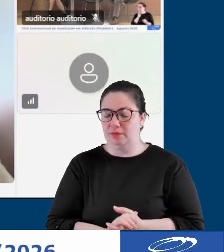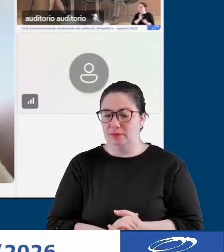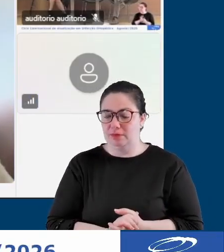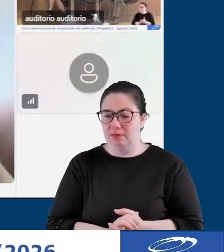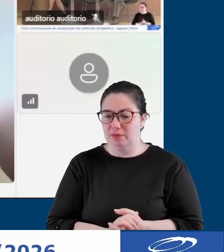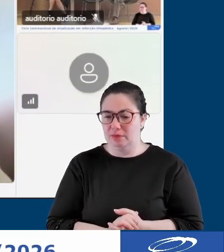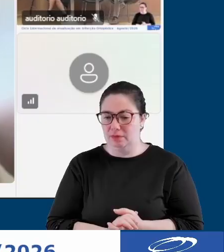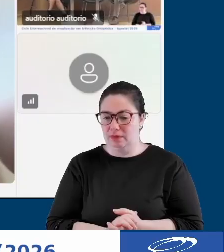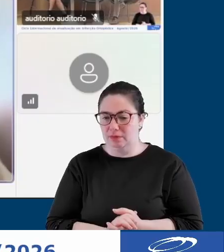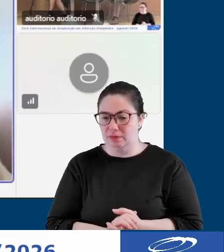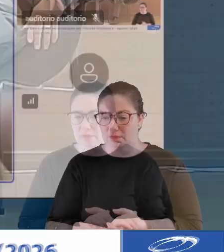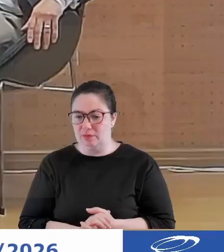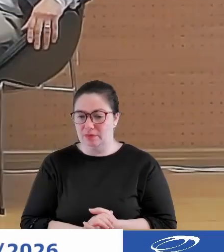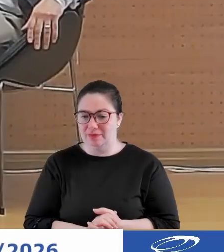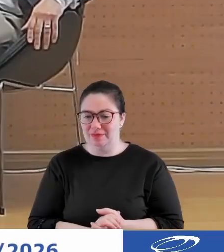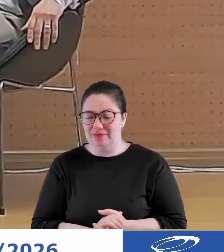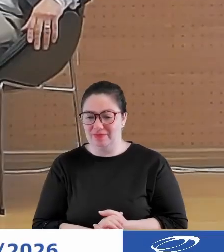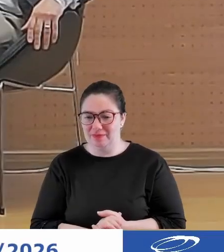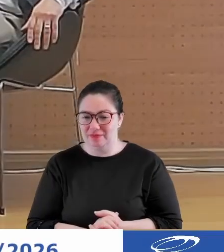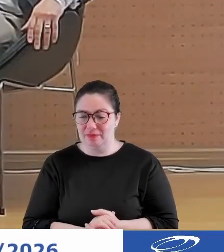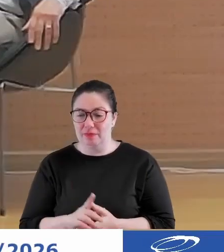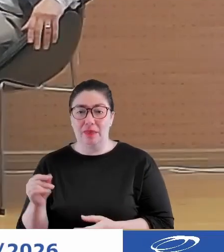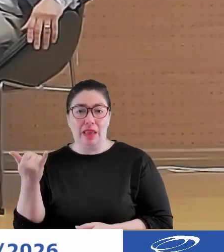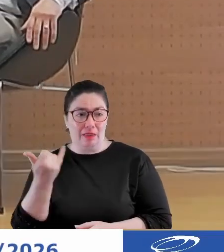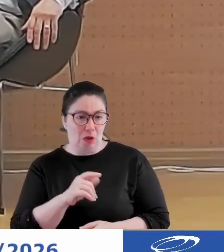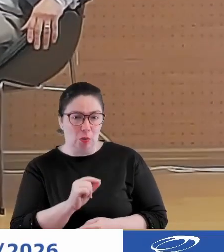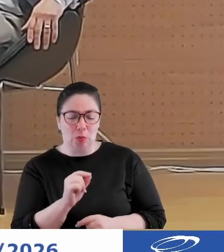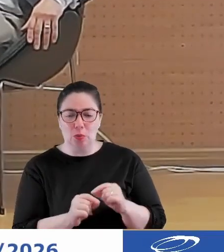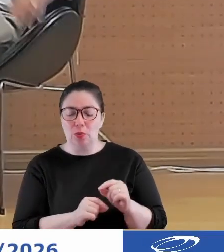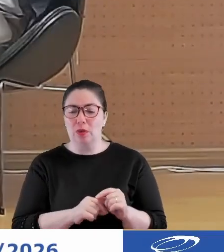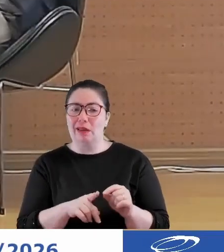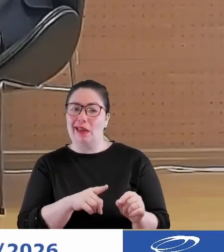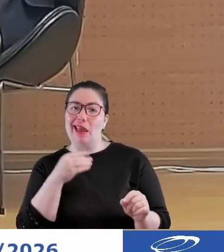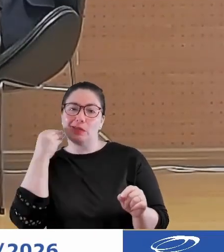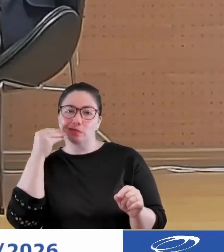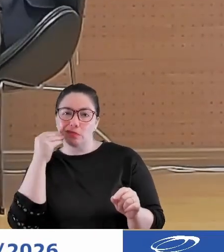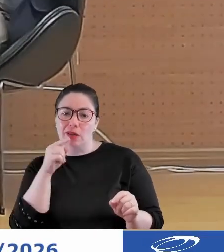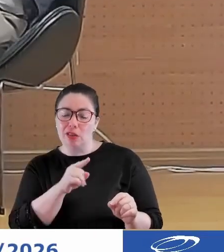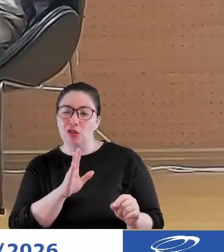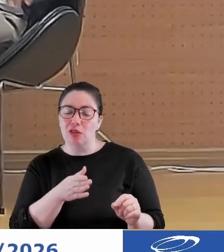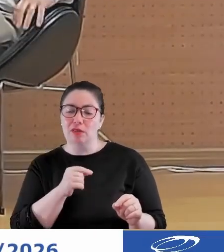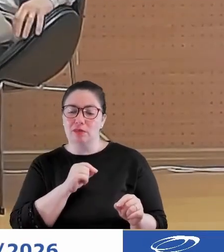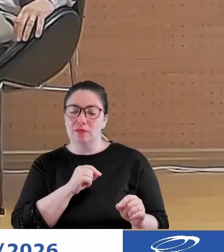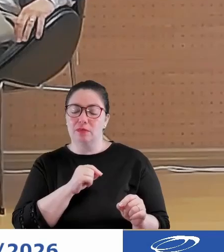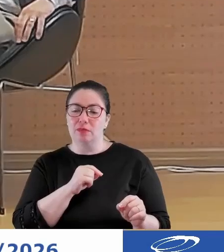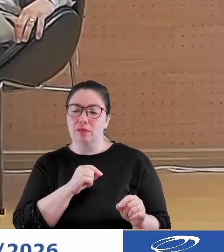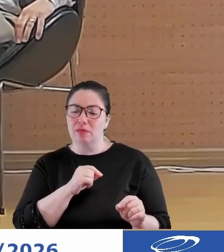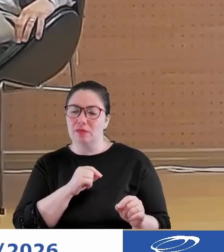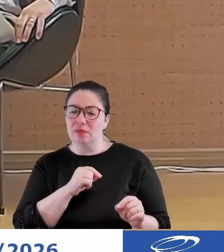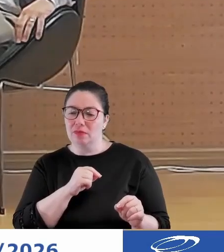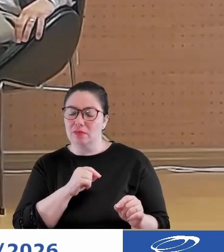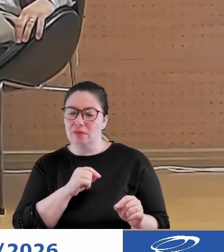No, okay. No. Então, o que ele disse é que, de acordo com a experiência dele, isso é uma coisa que, enfim, mexe um pouquinho com o que a gente já